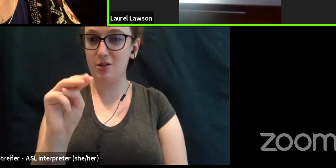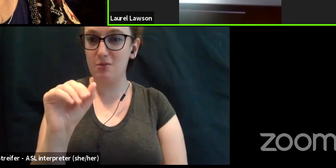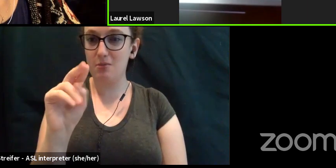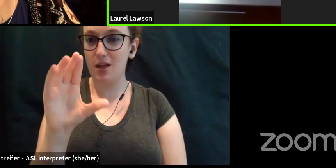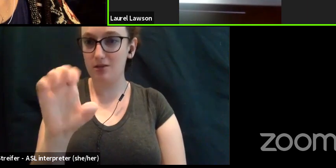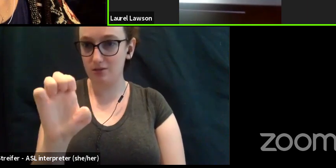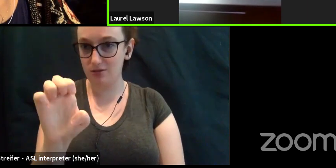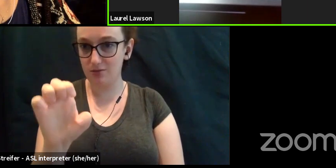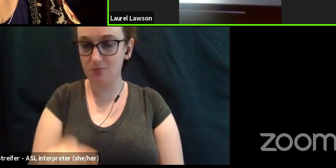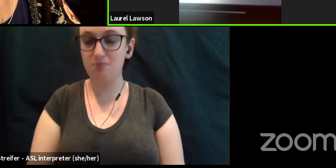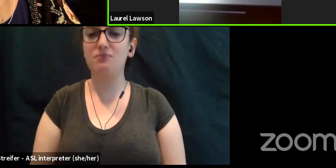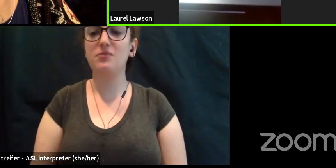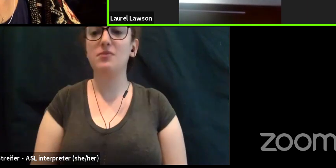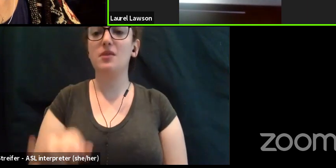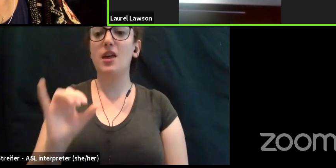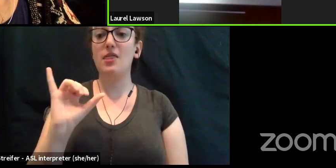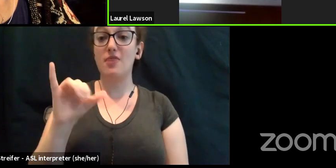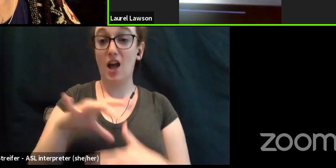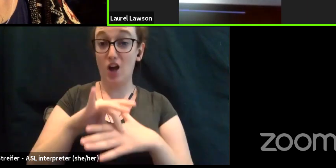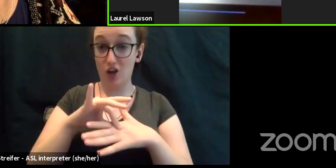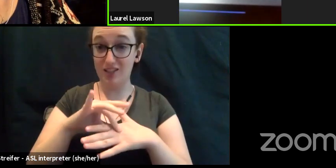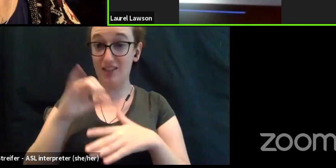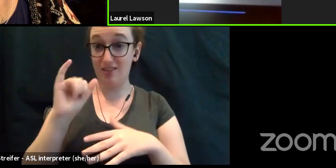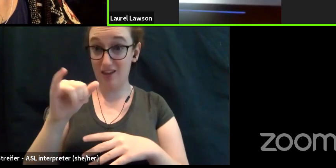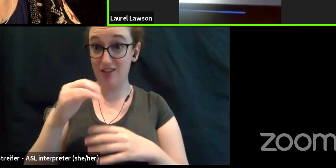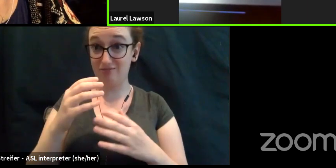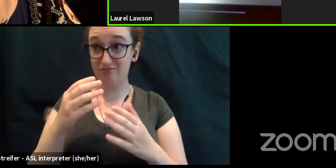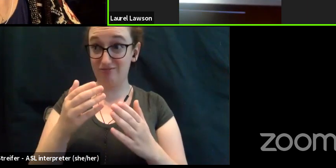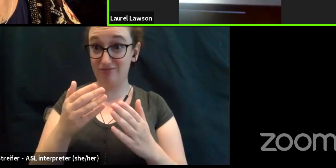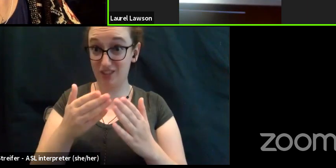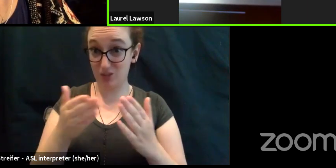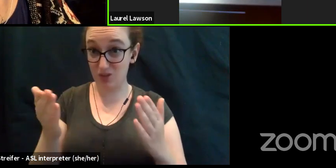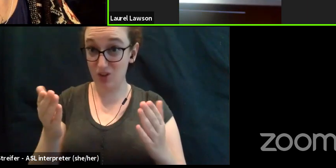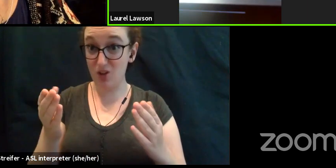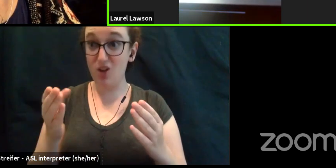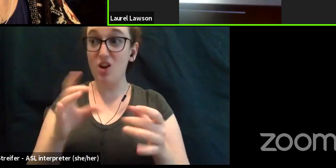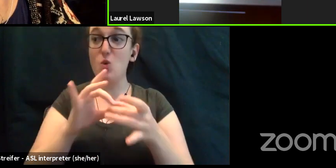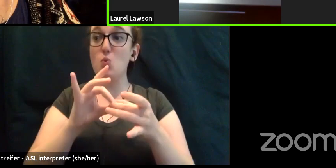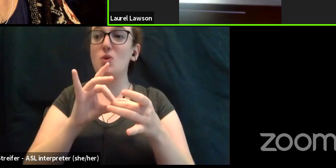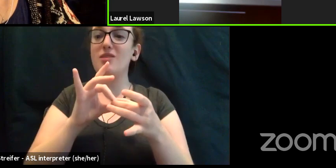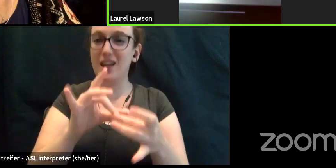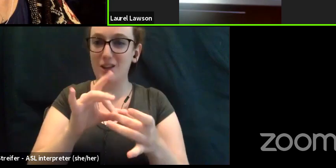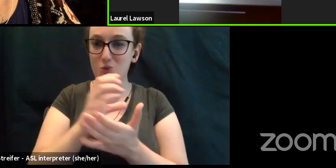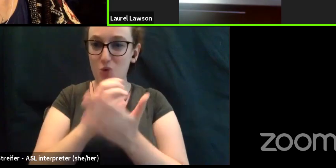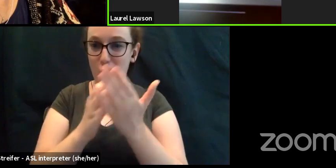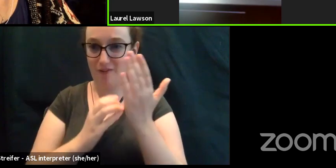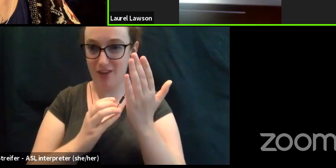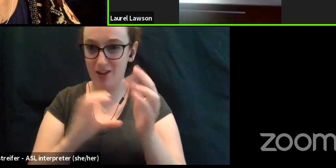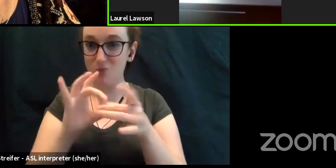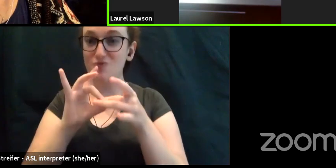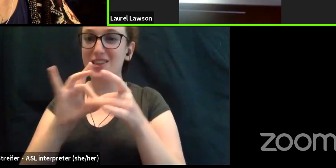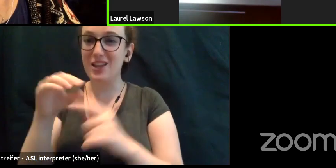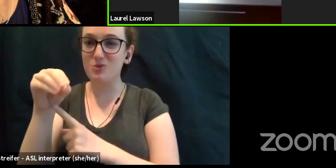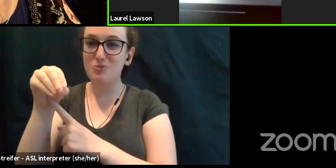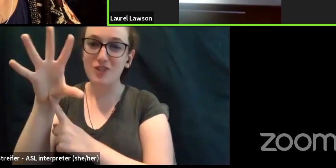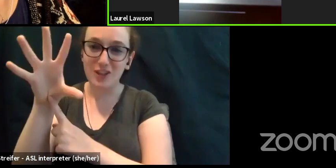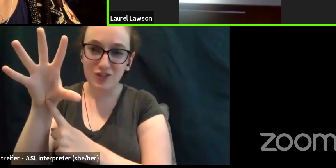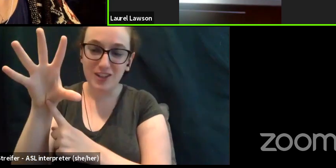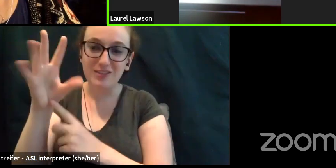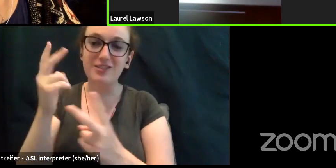that content and that material alongside the choreography, alongside the projections, the video, the